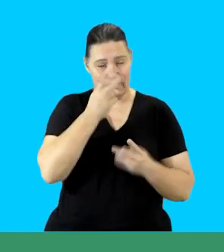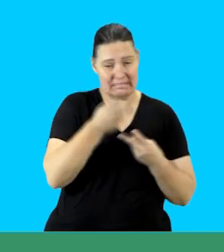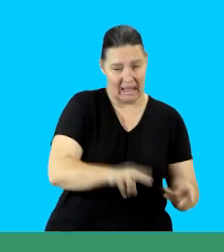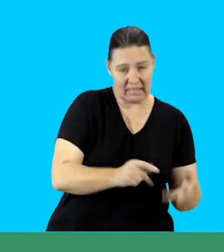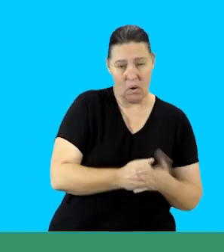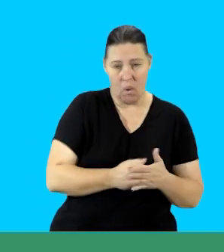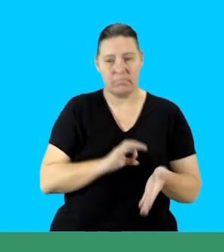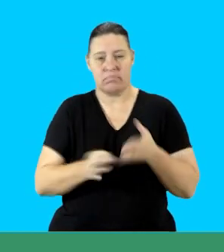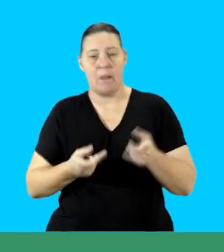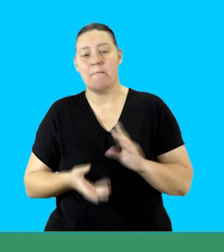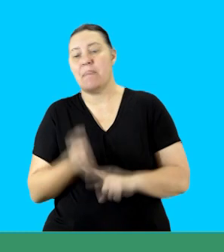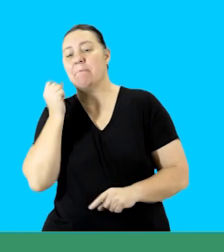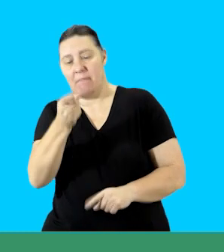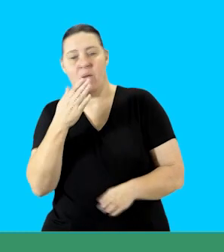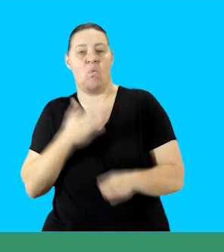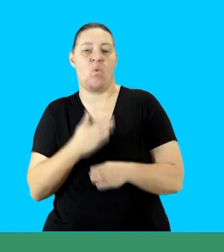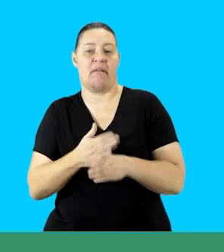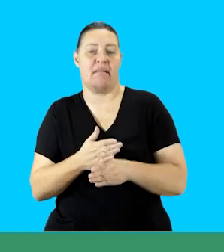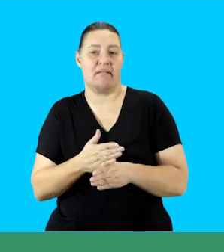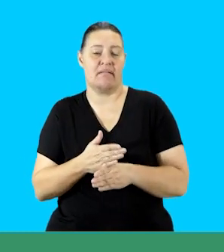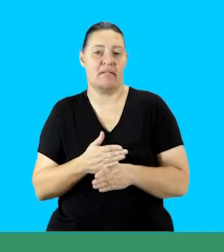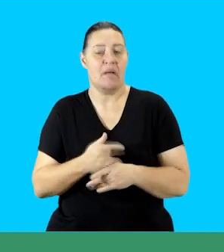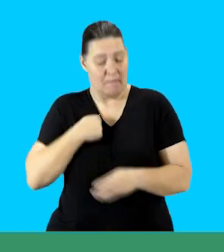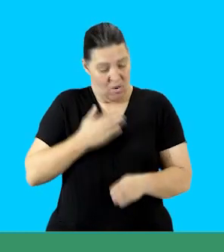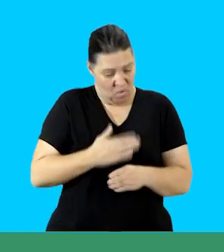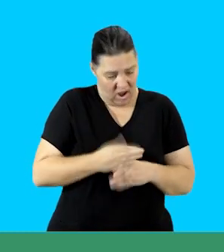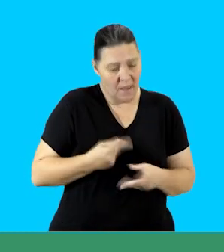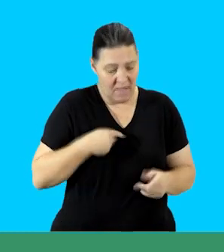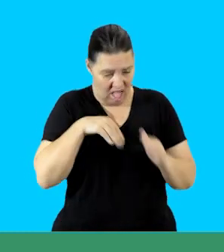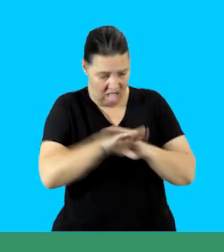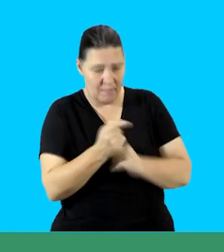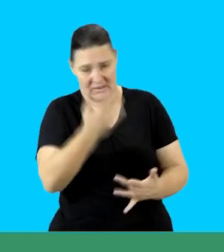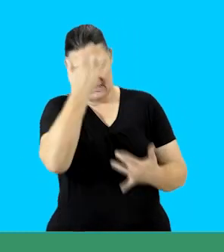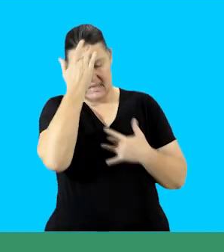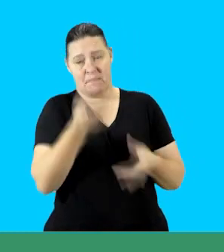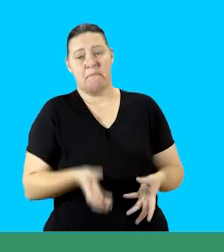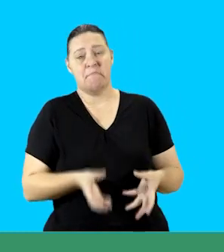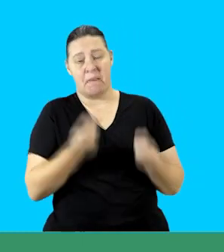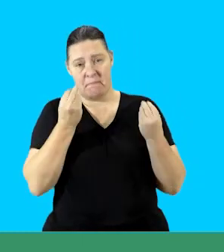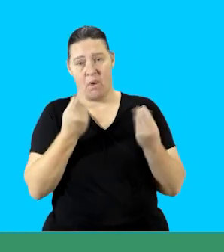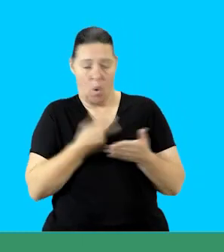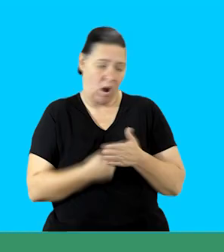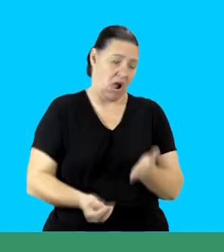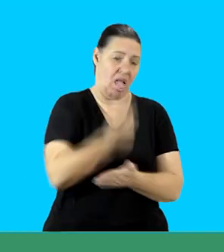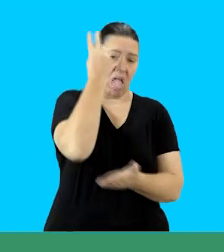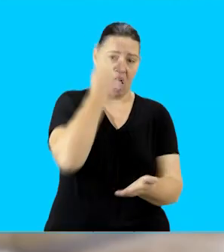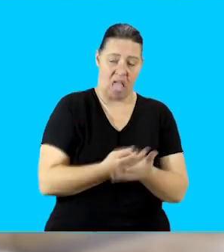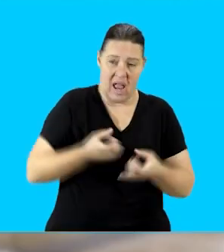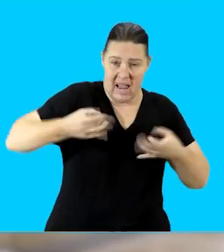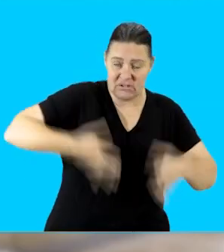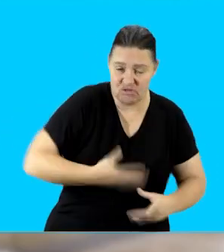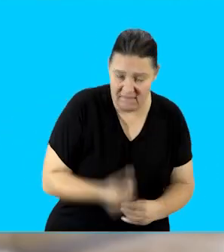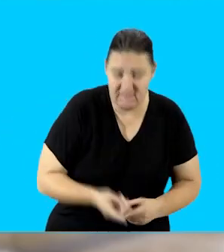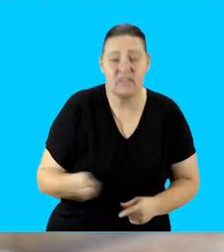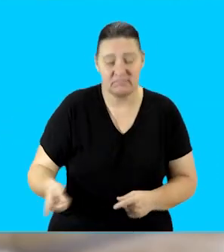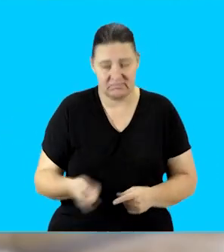disablement or death caused by injuries or diseases contracted by employees in the course of their employment. So what does